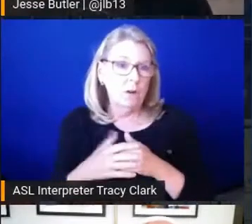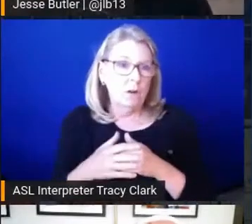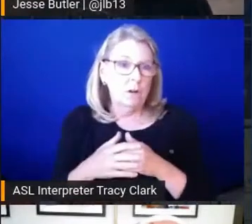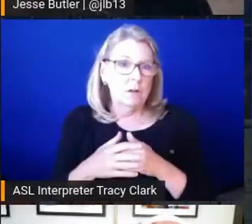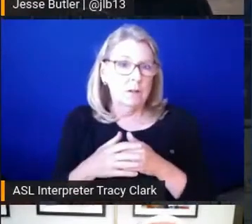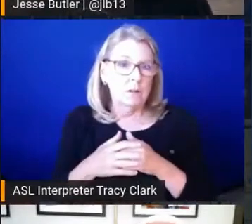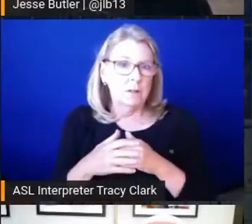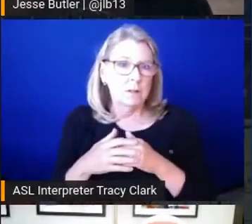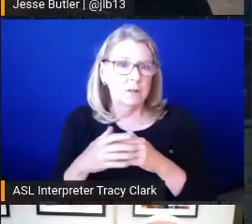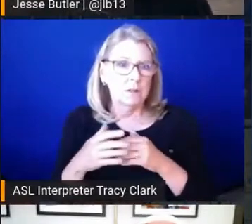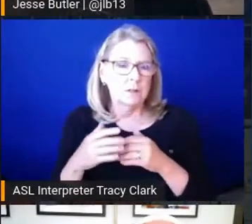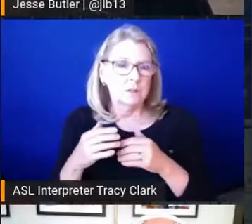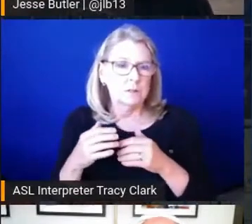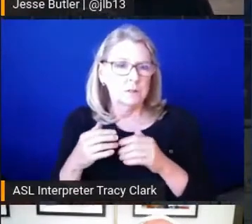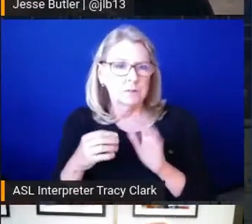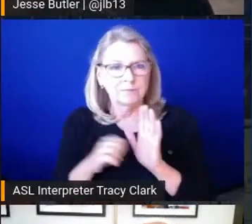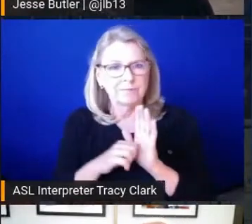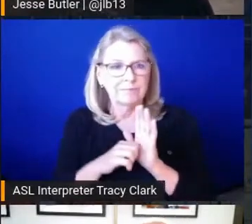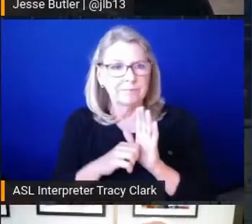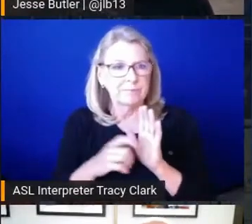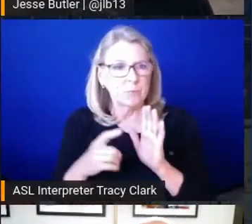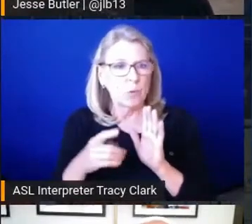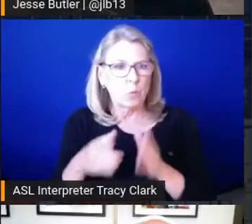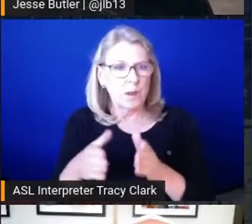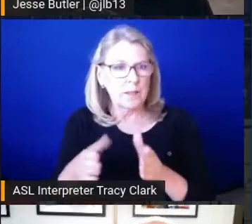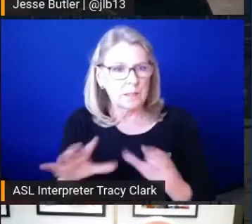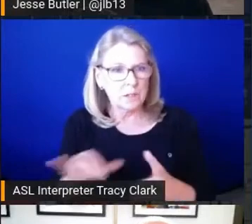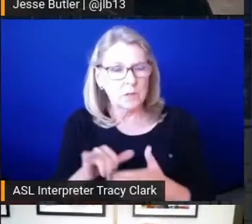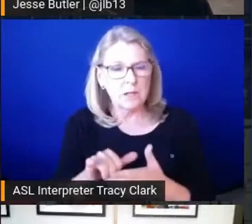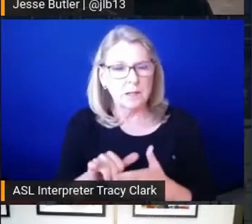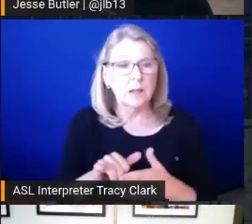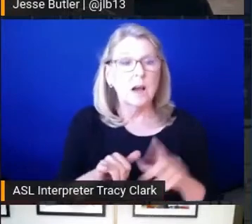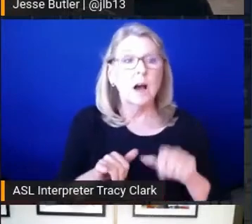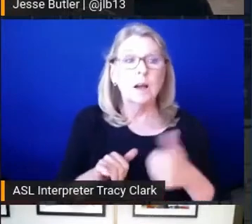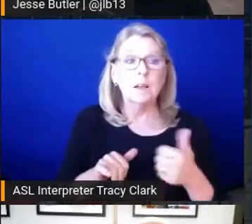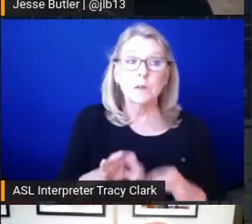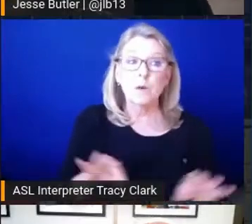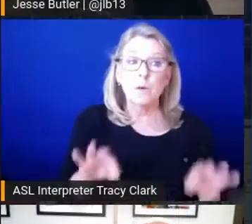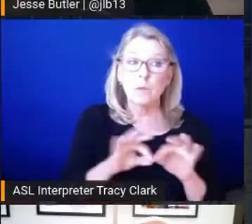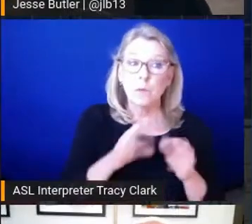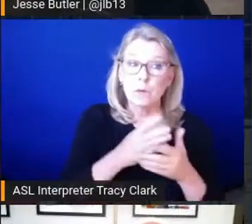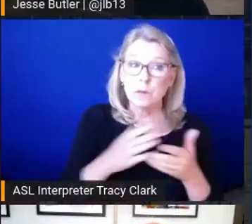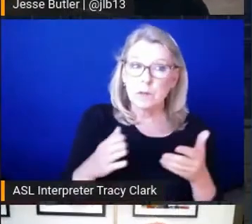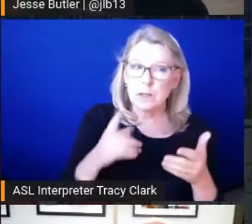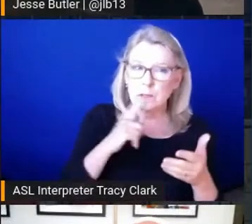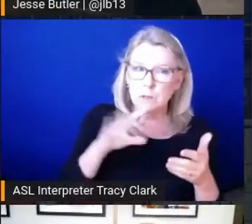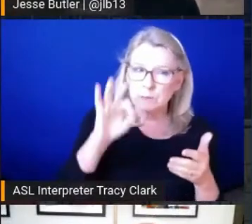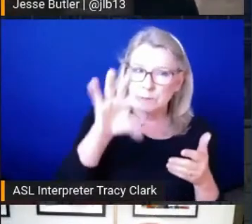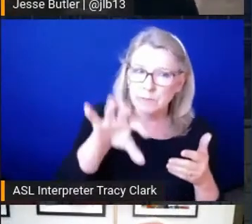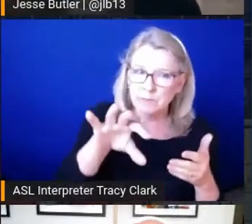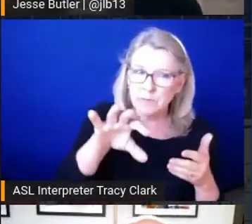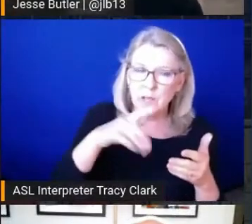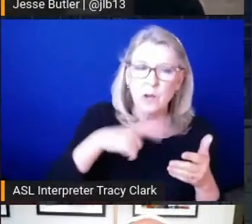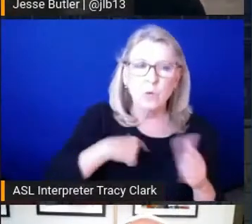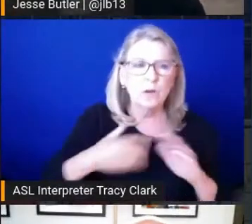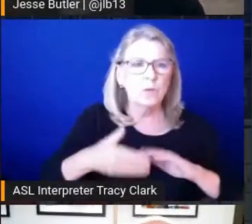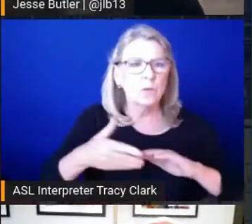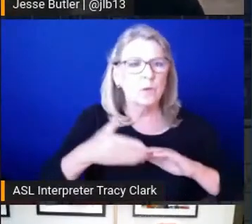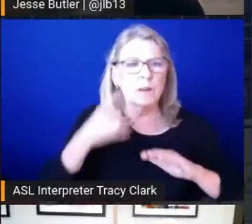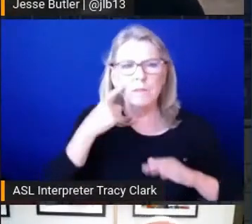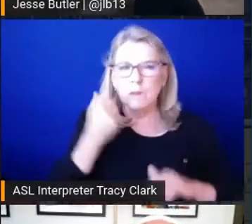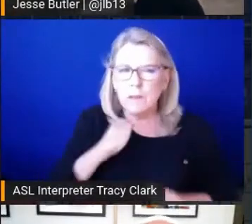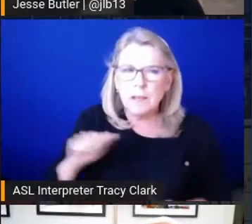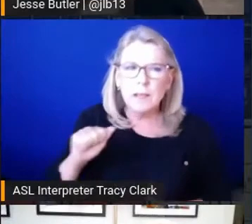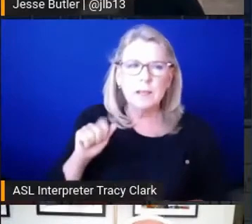One other really important thing to mention, we run on any Kubernetes cluster. So even if you don't choose to use